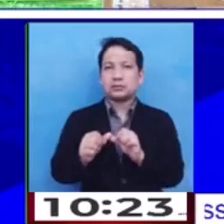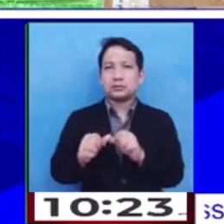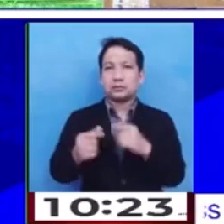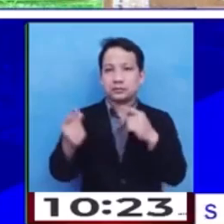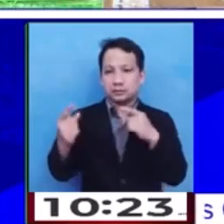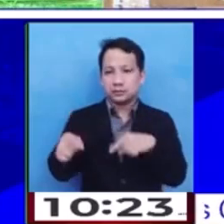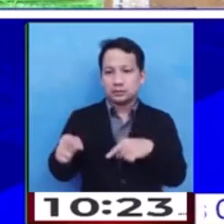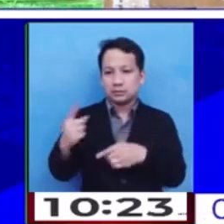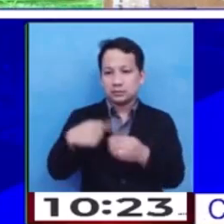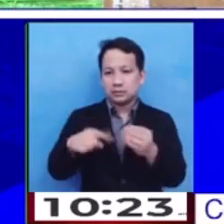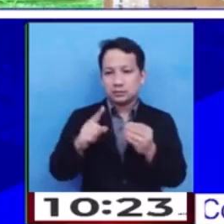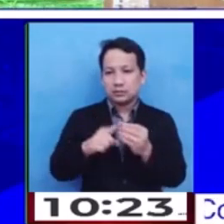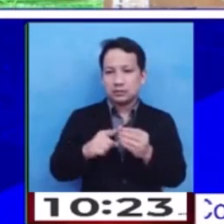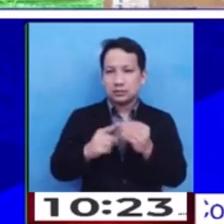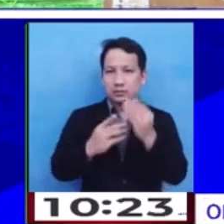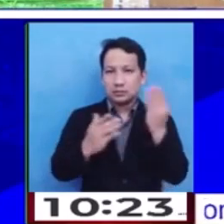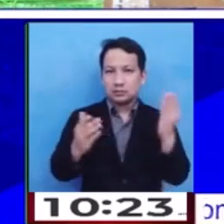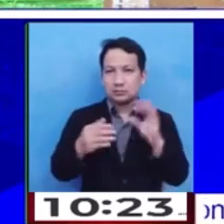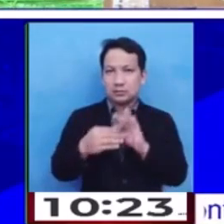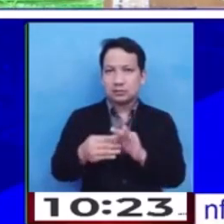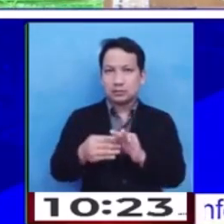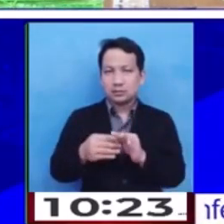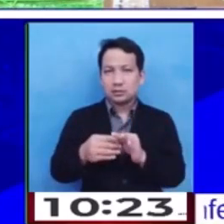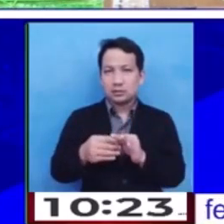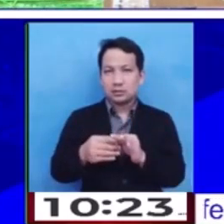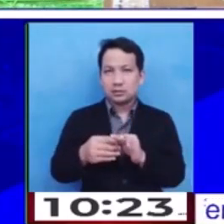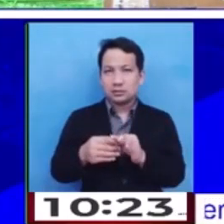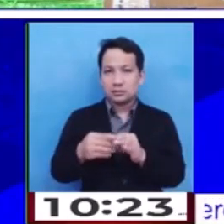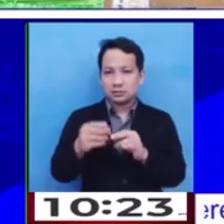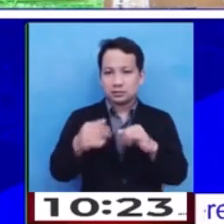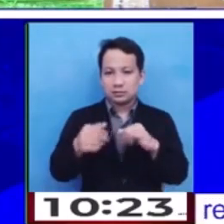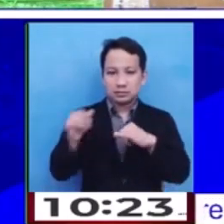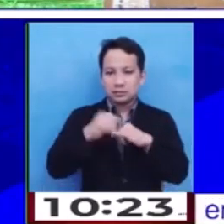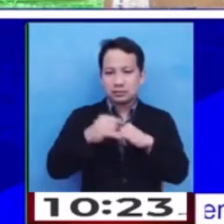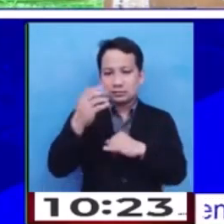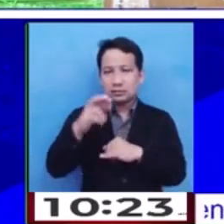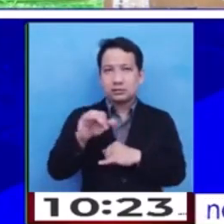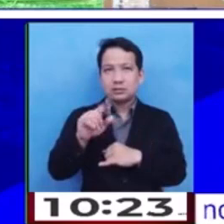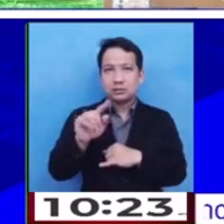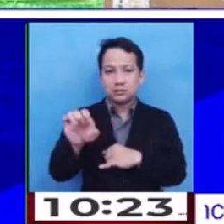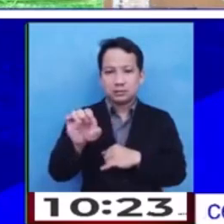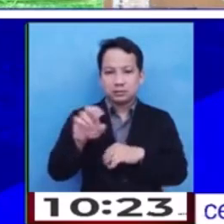monetary policy, no? So that the interest rates increase,